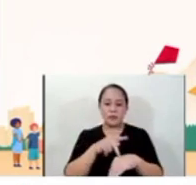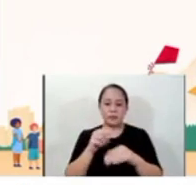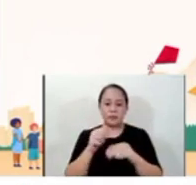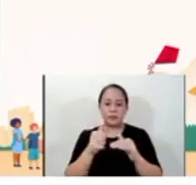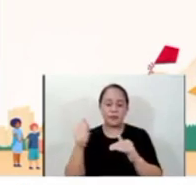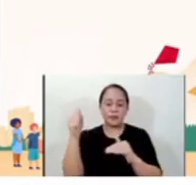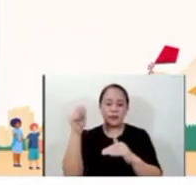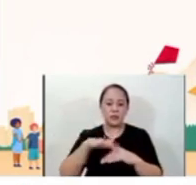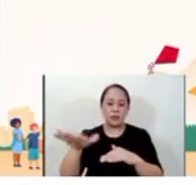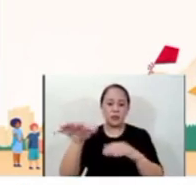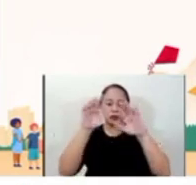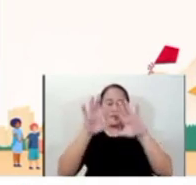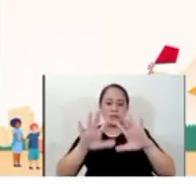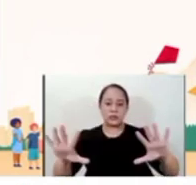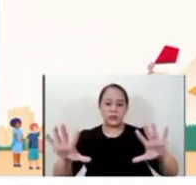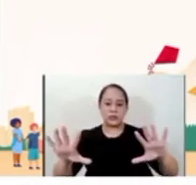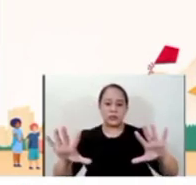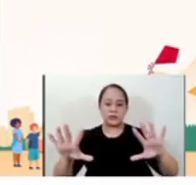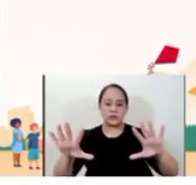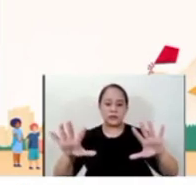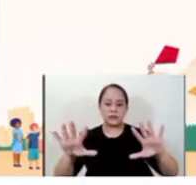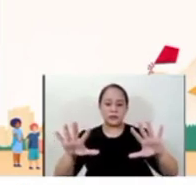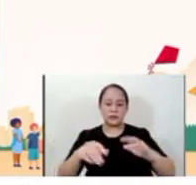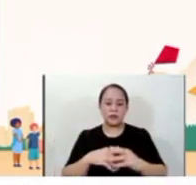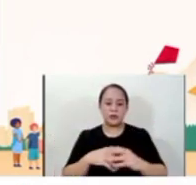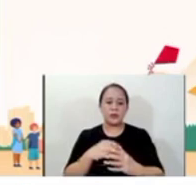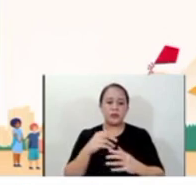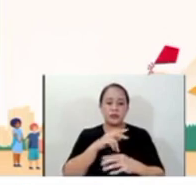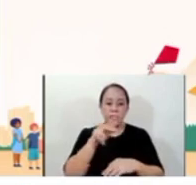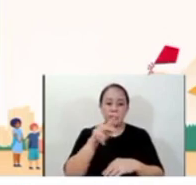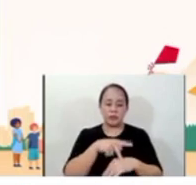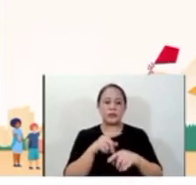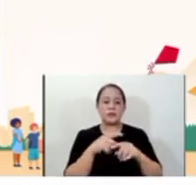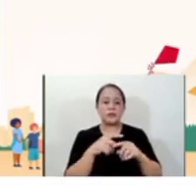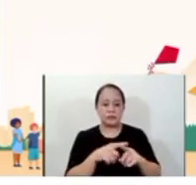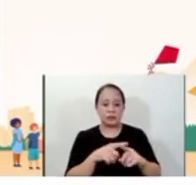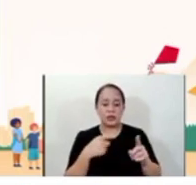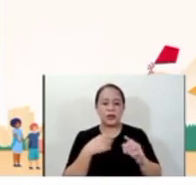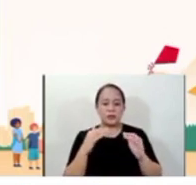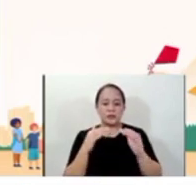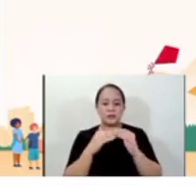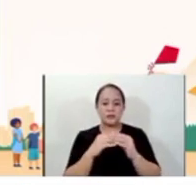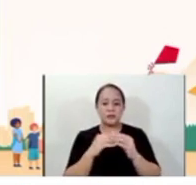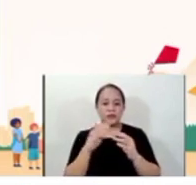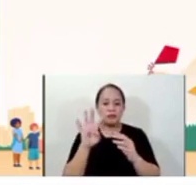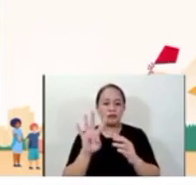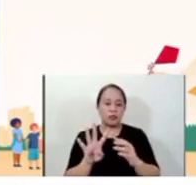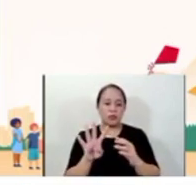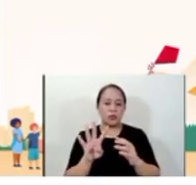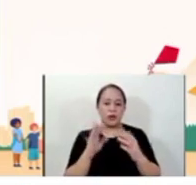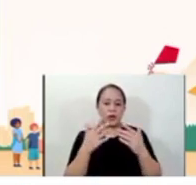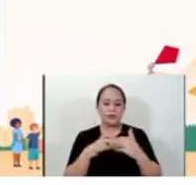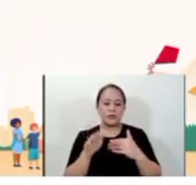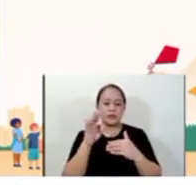among Asia-Pacific countries. The Philippines, however, ranks 4 after 15